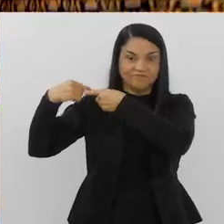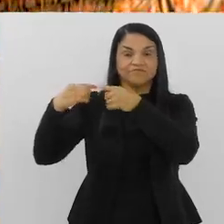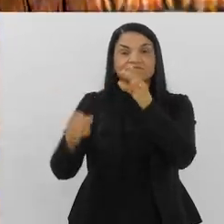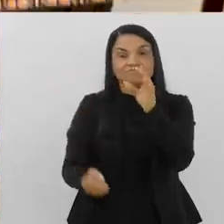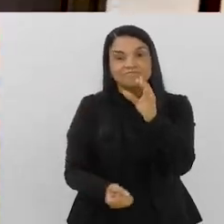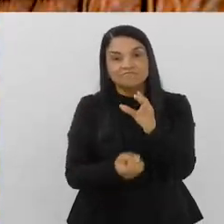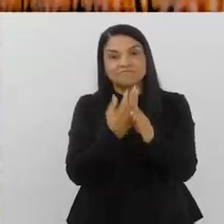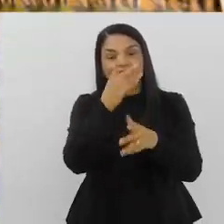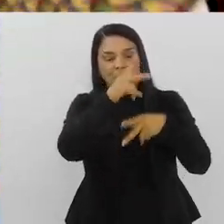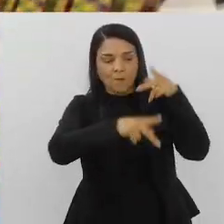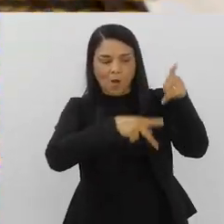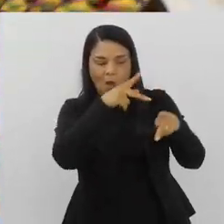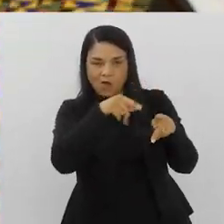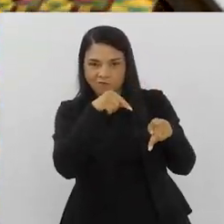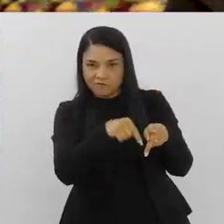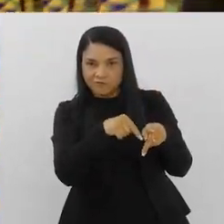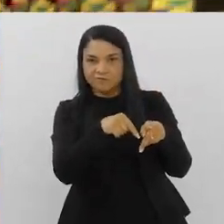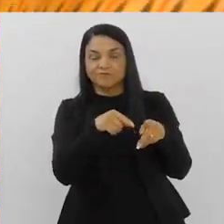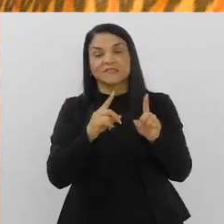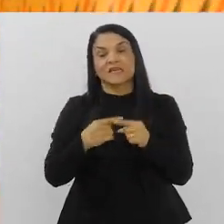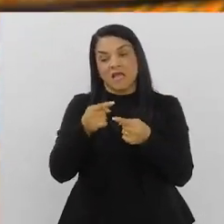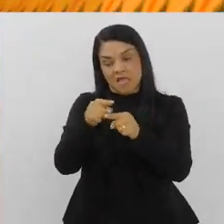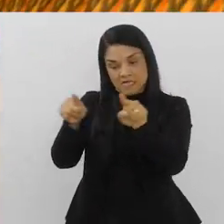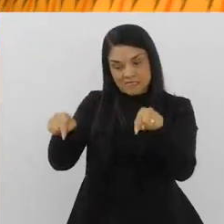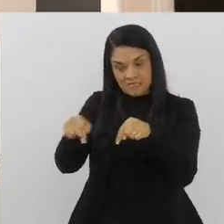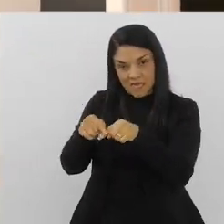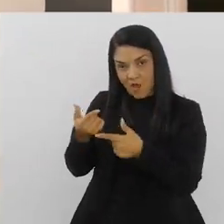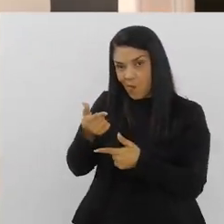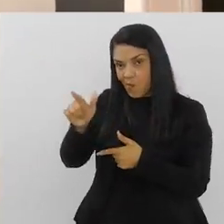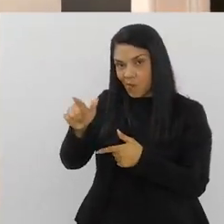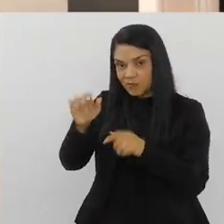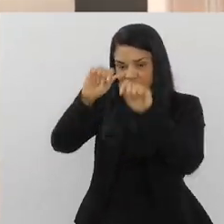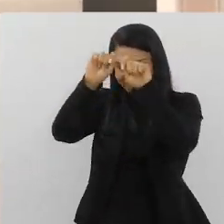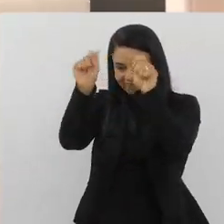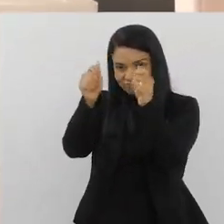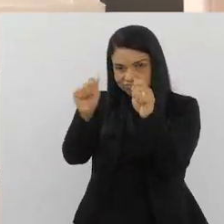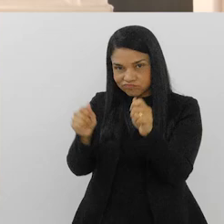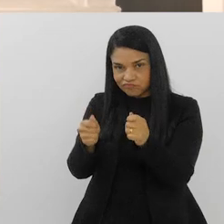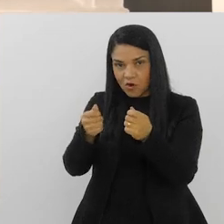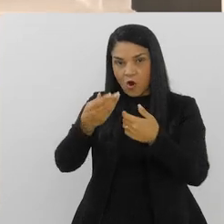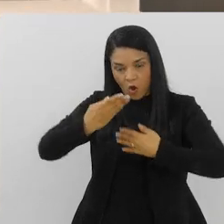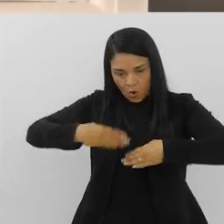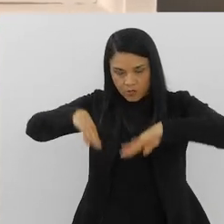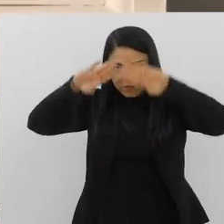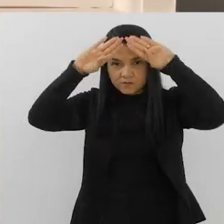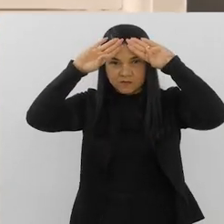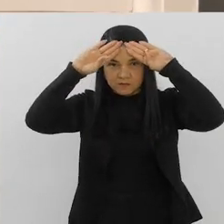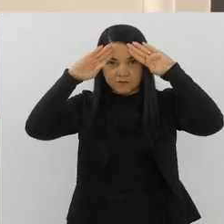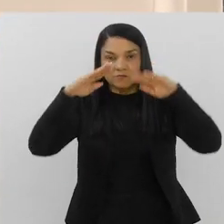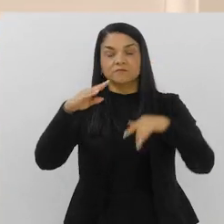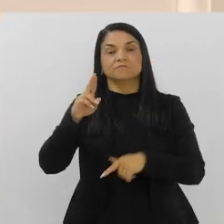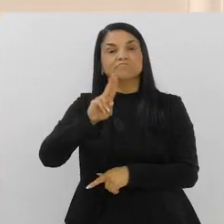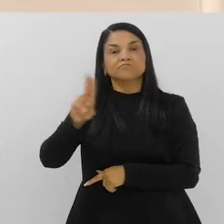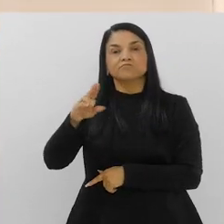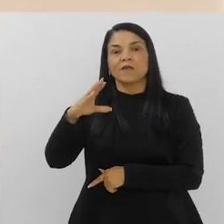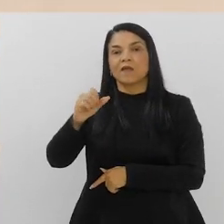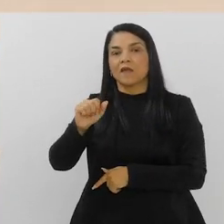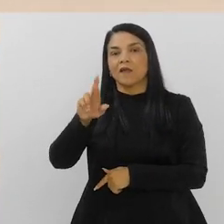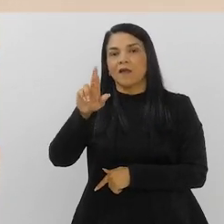the room, there are sculptures of